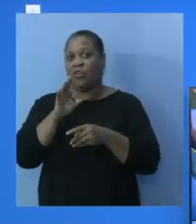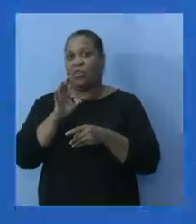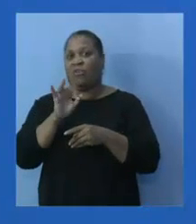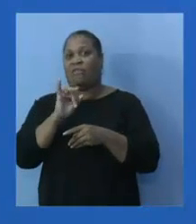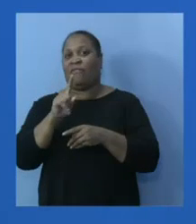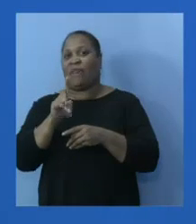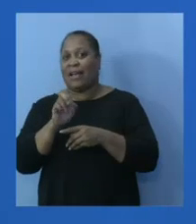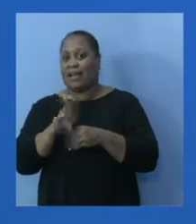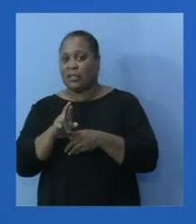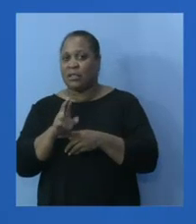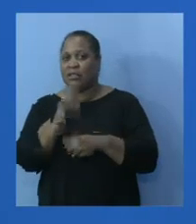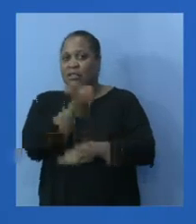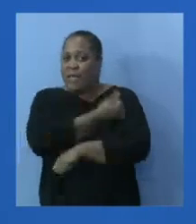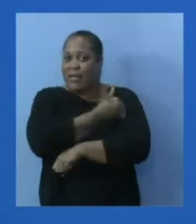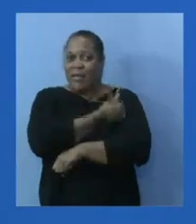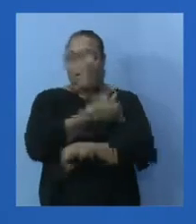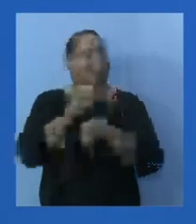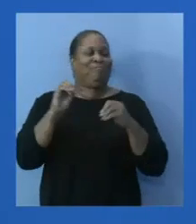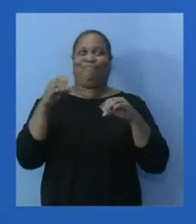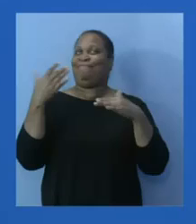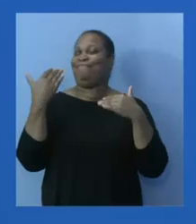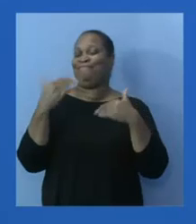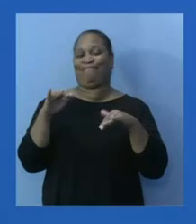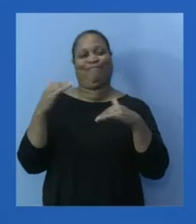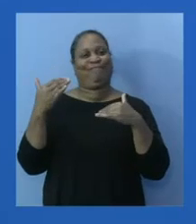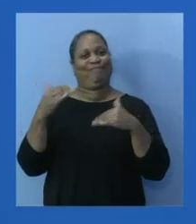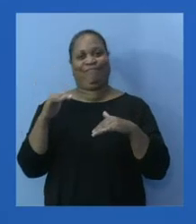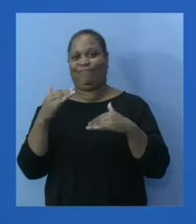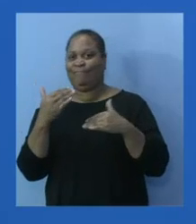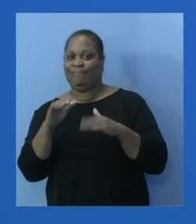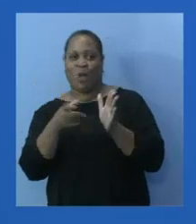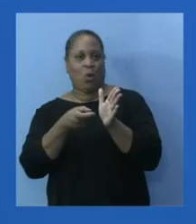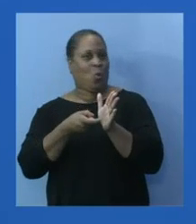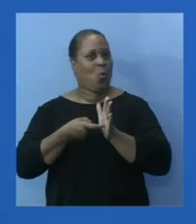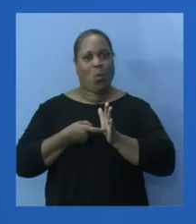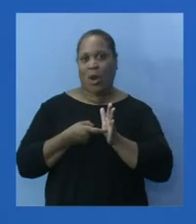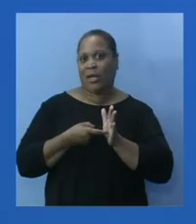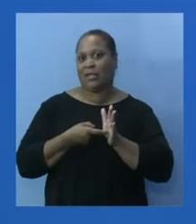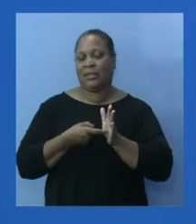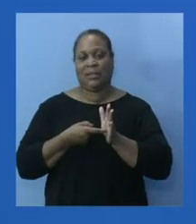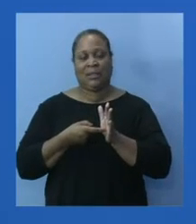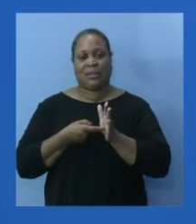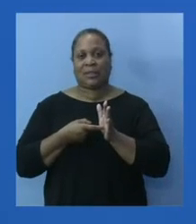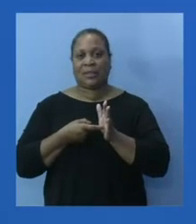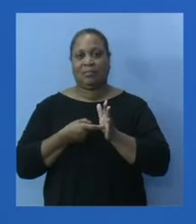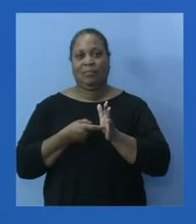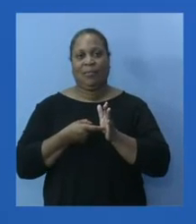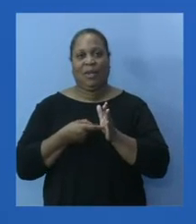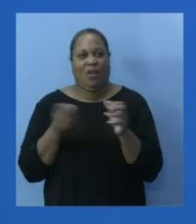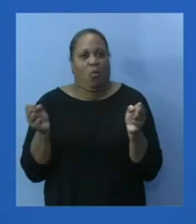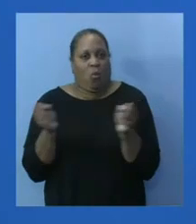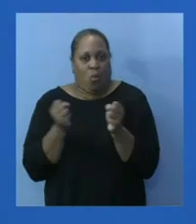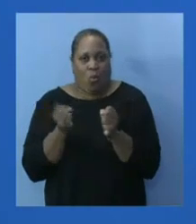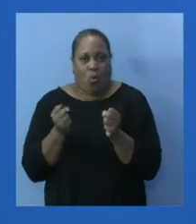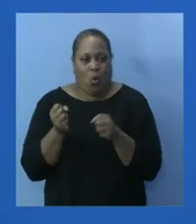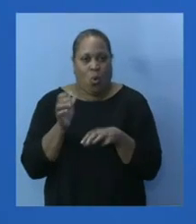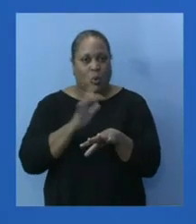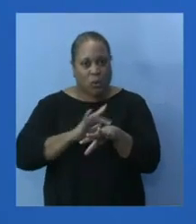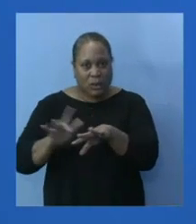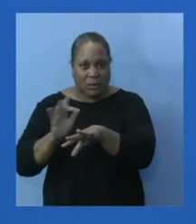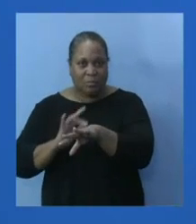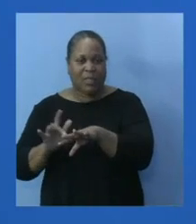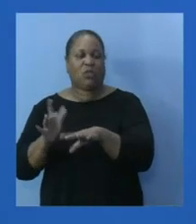have absolutely no limitation with respect to the required requisite freezer space. We have sufficient storage. In